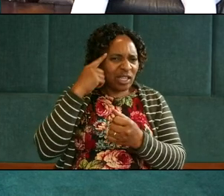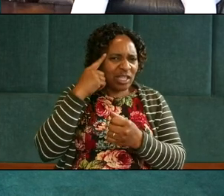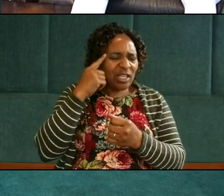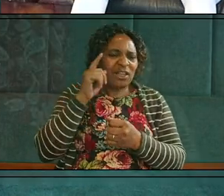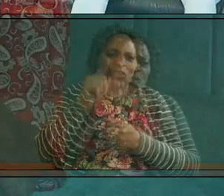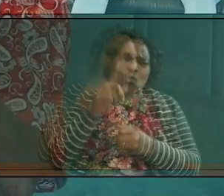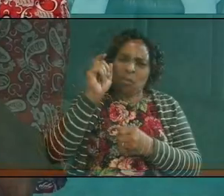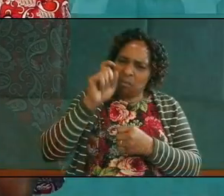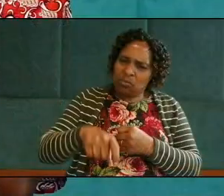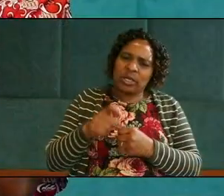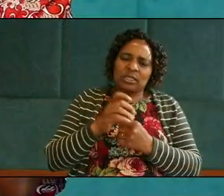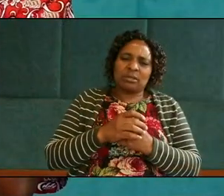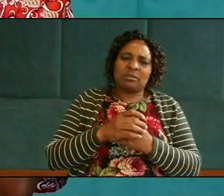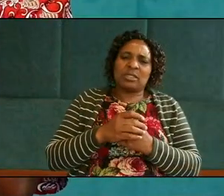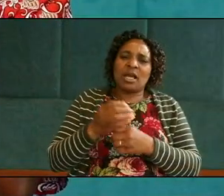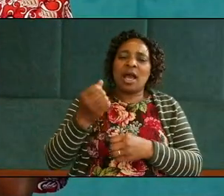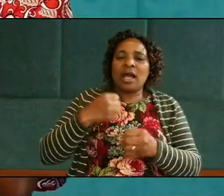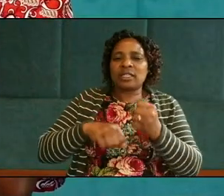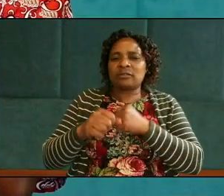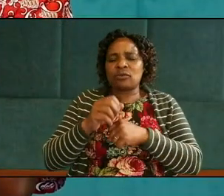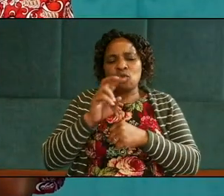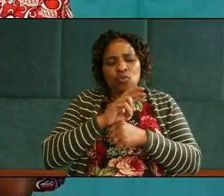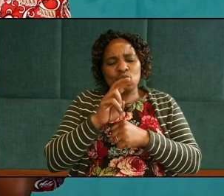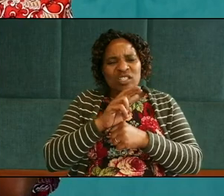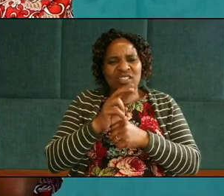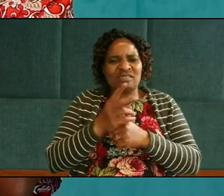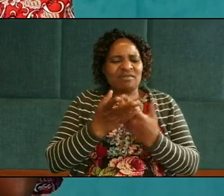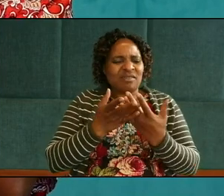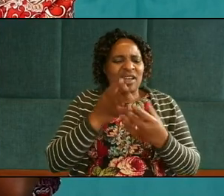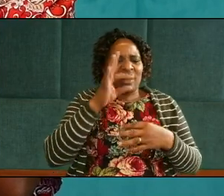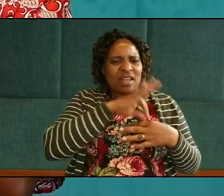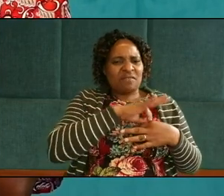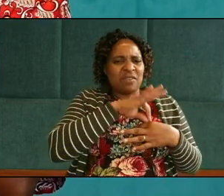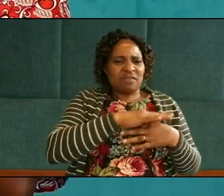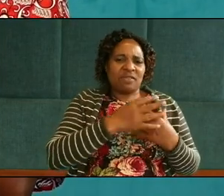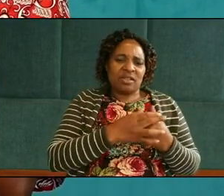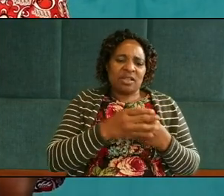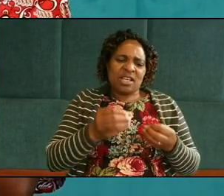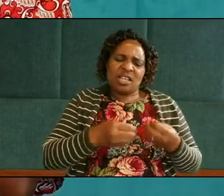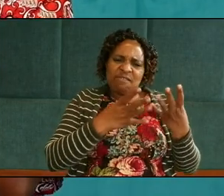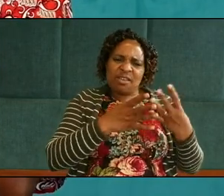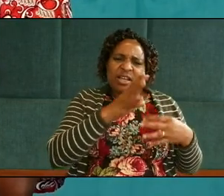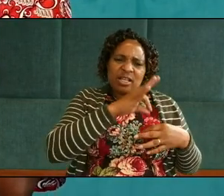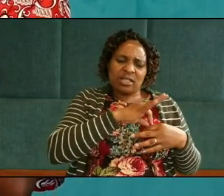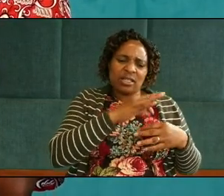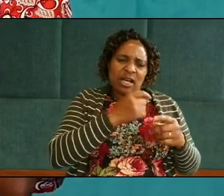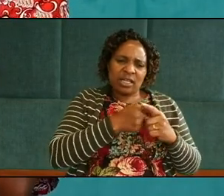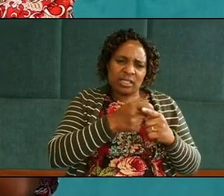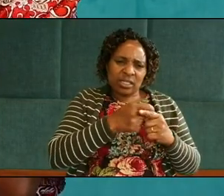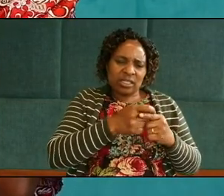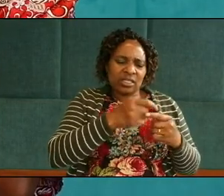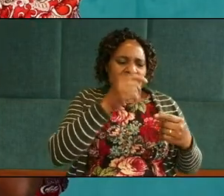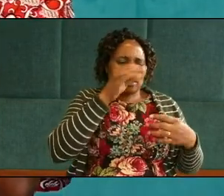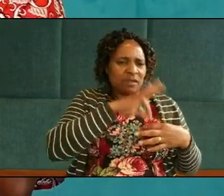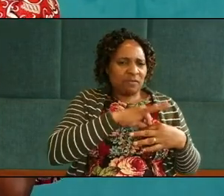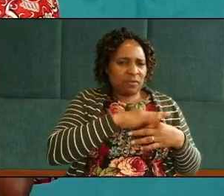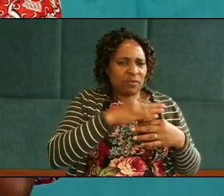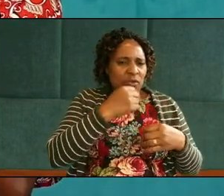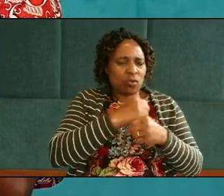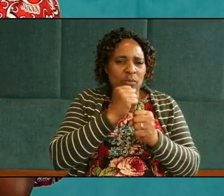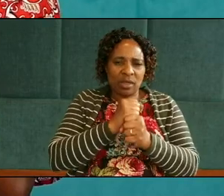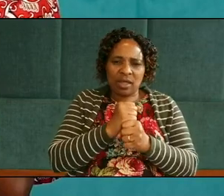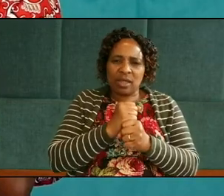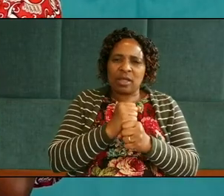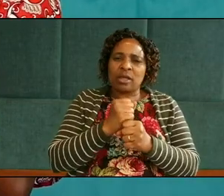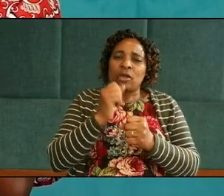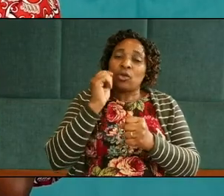be actively looking at it as an investment? Do you think giving of tithe is an investment that you make? Should you expect